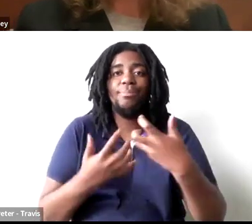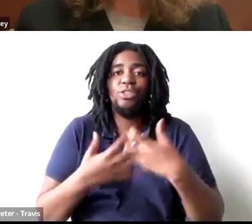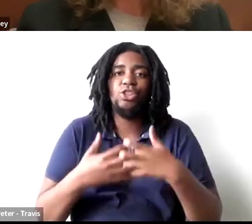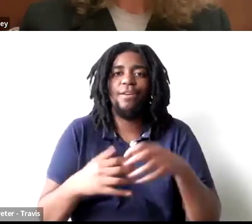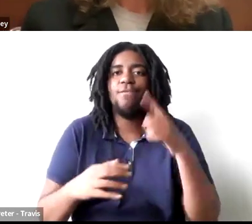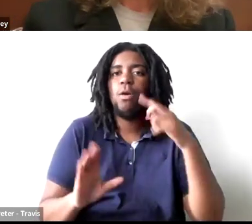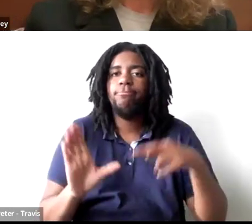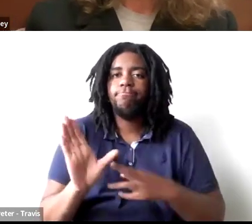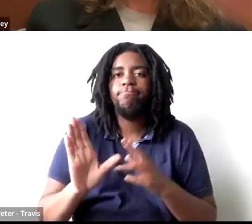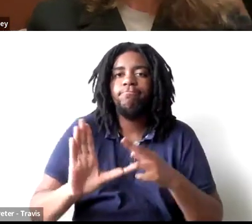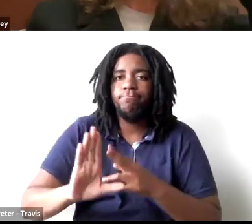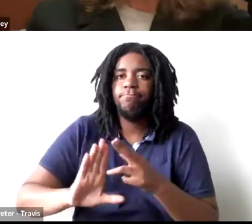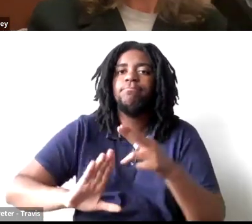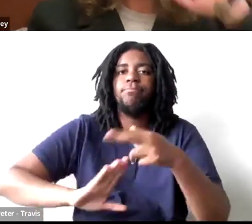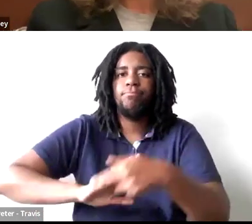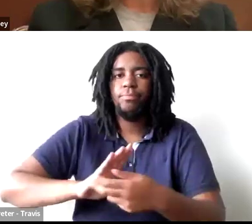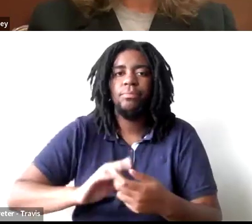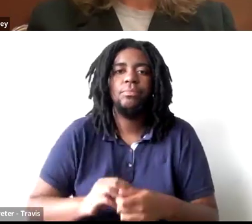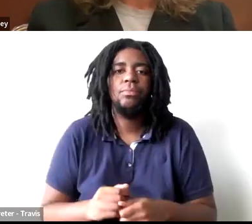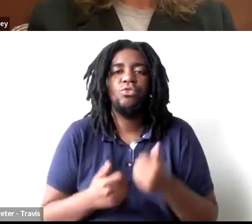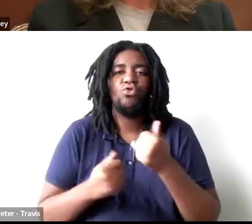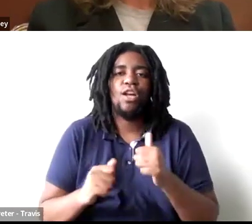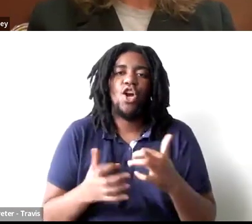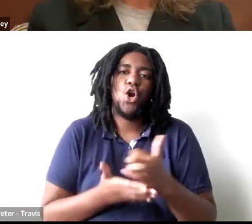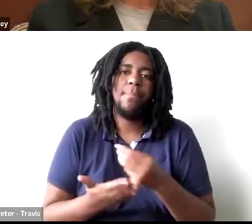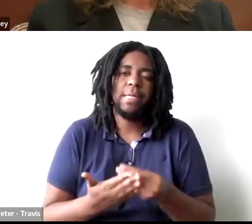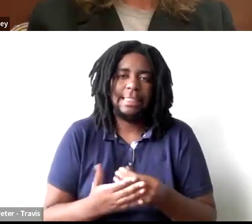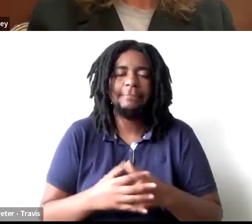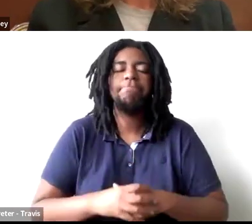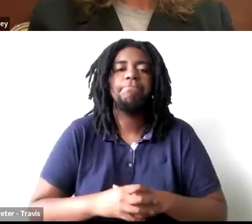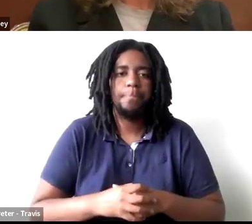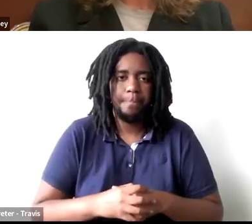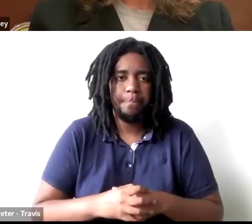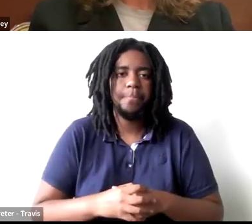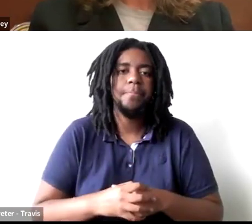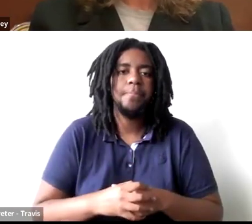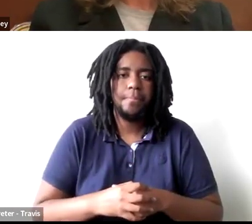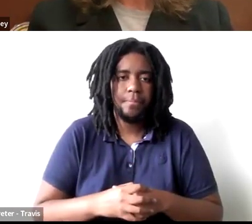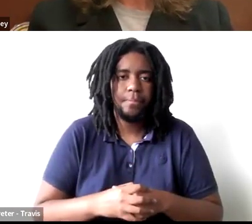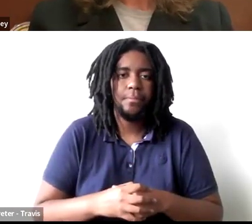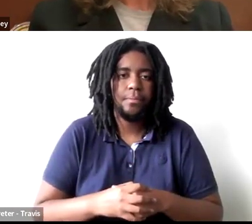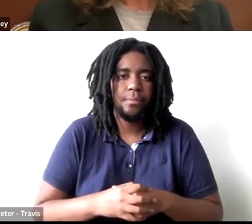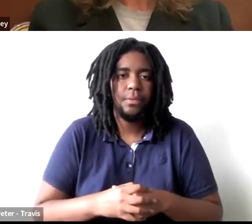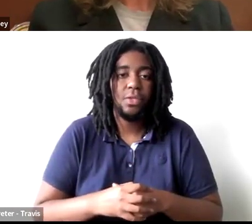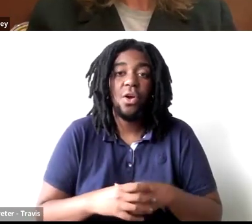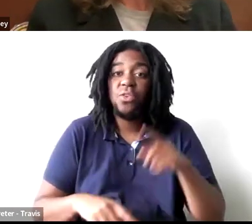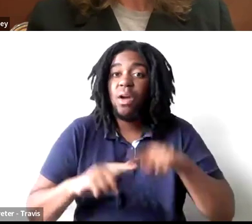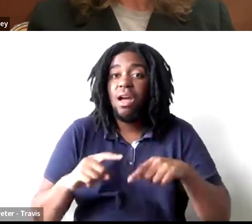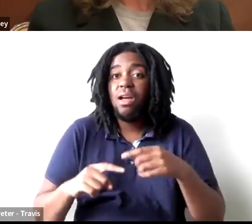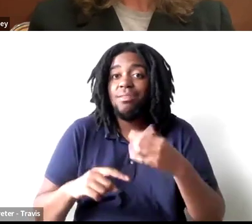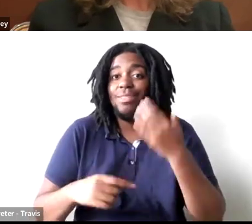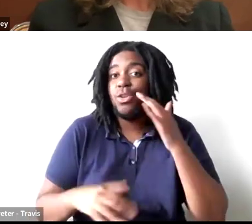money doing it. So it gave people who didn't know how to do it by hand a way